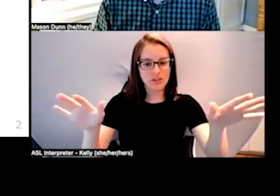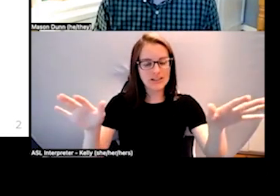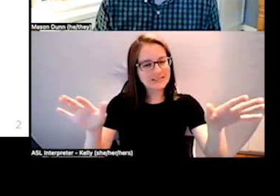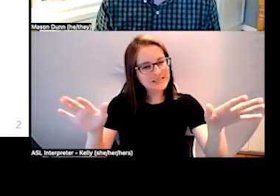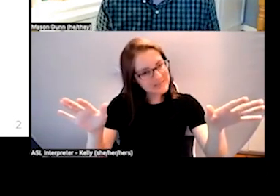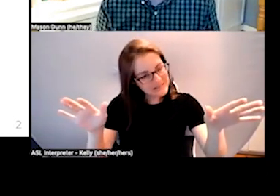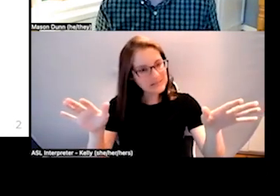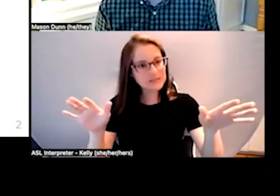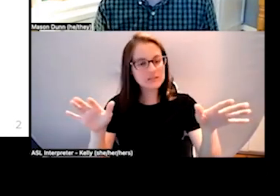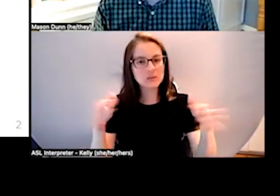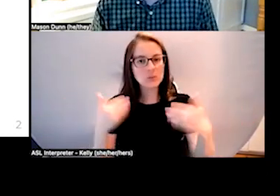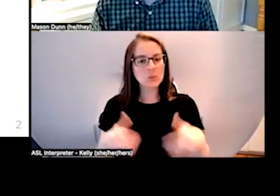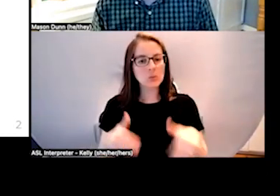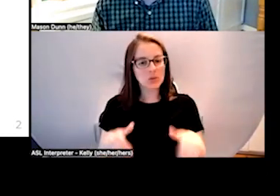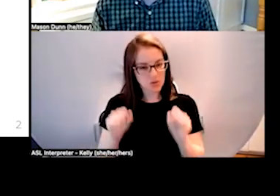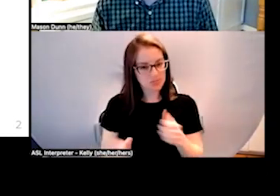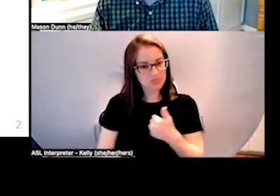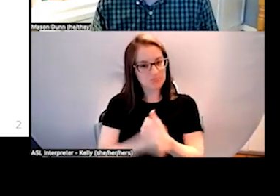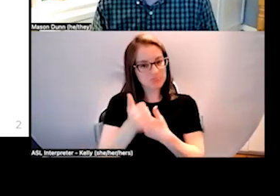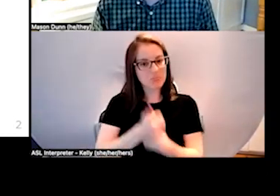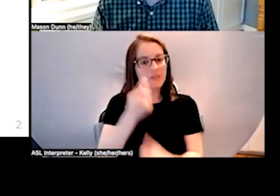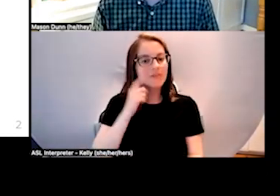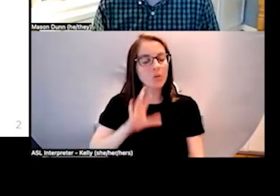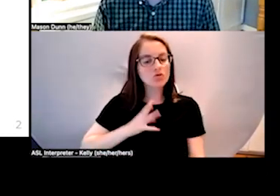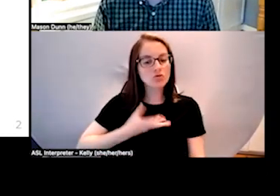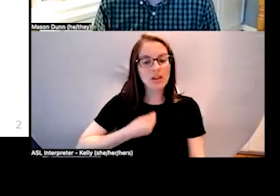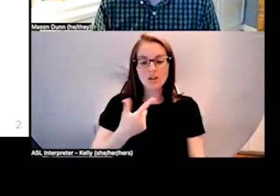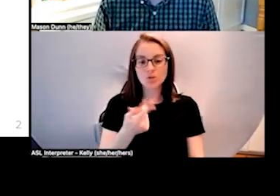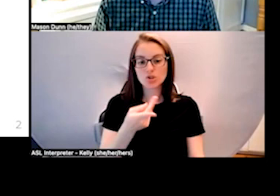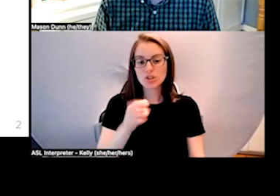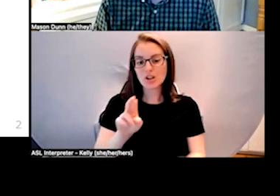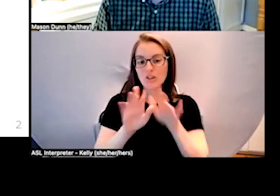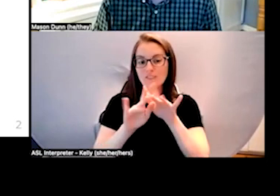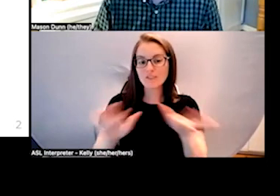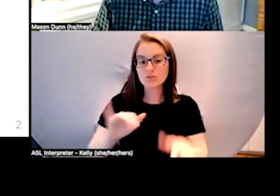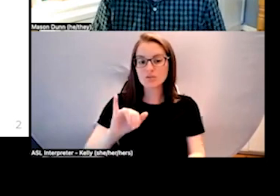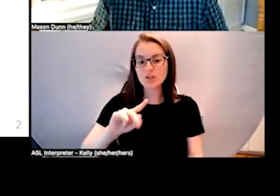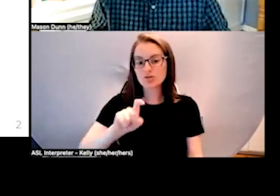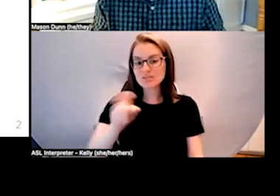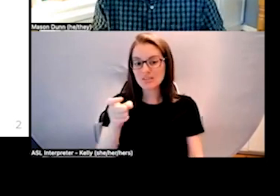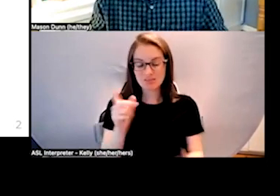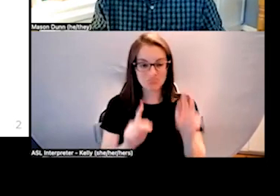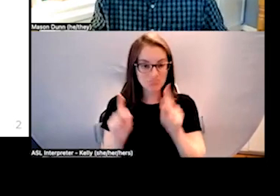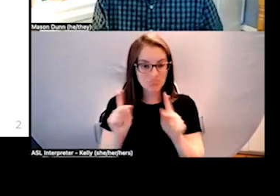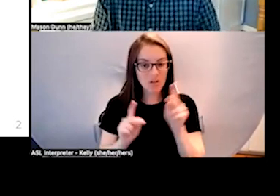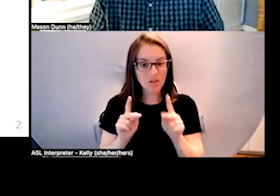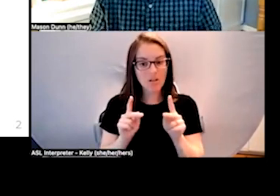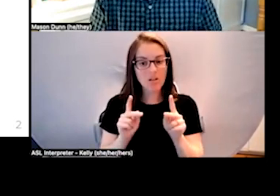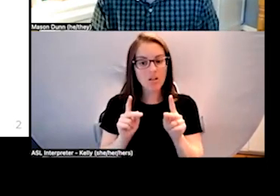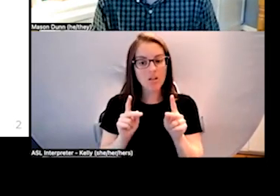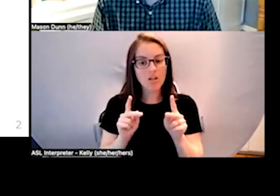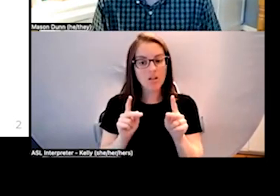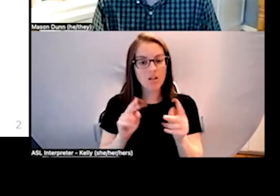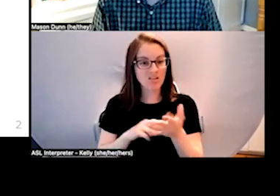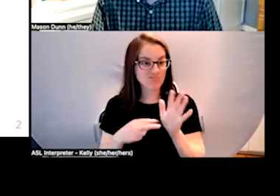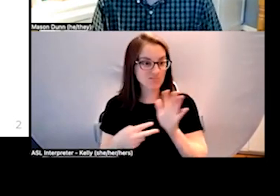would be a major concern for trans and gender diverse and intersex individuals, because it is basically outing somebody